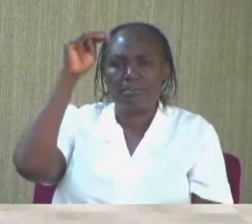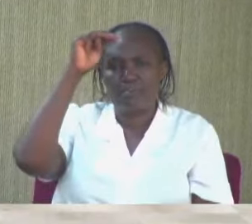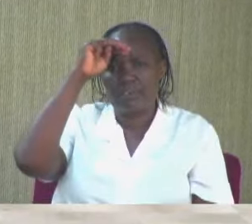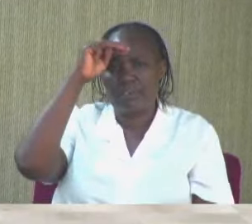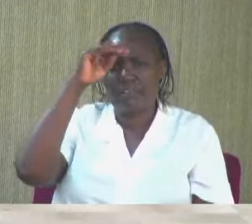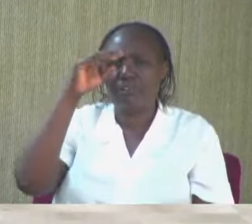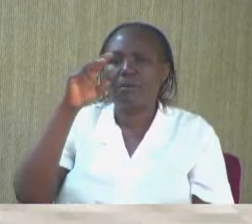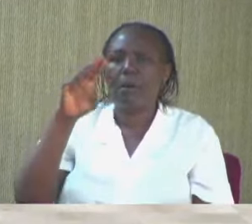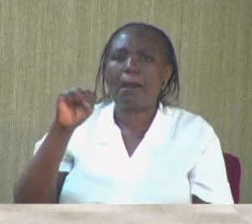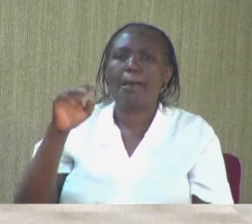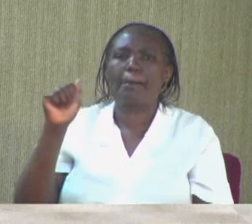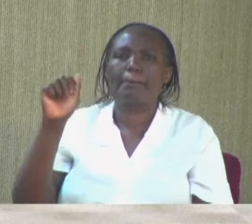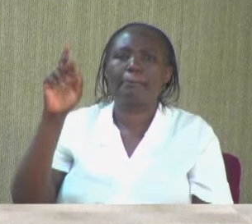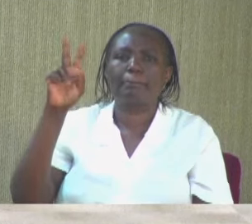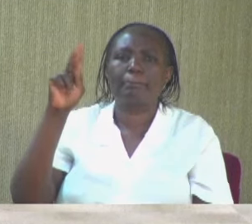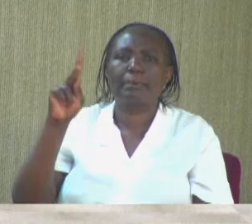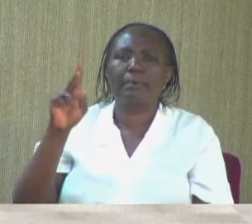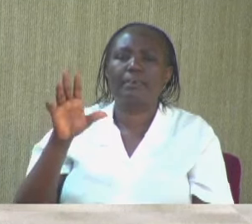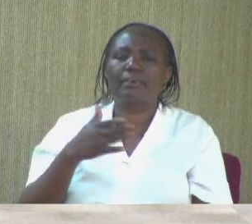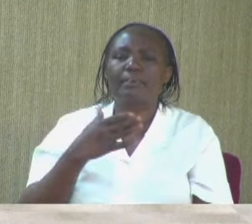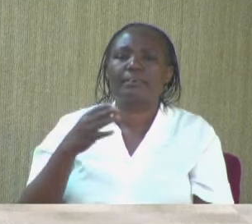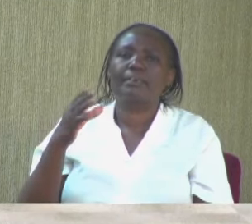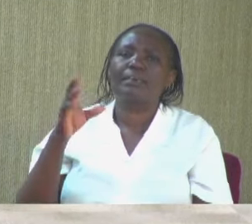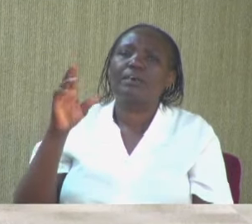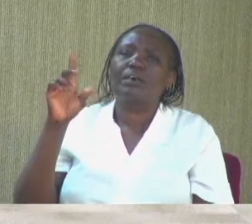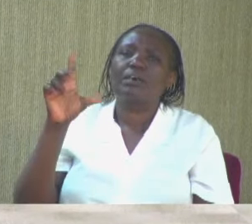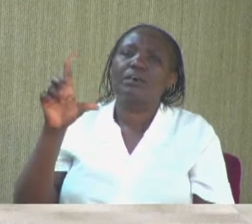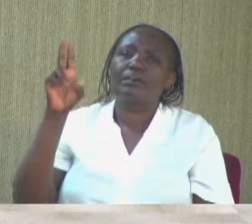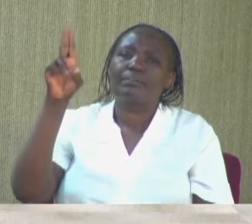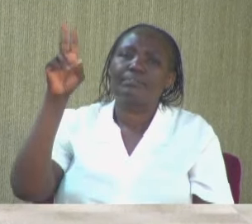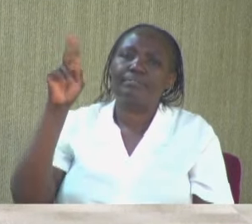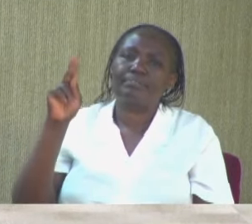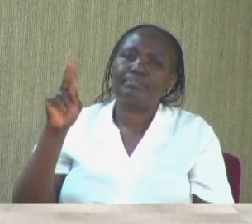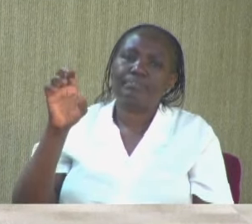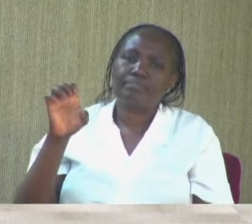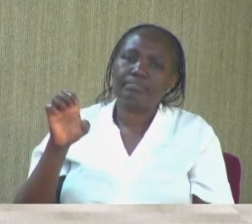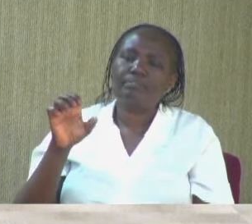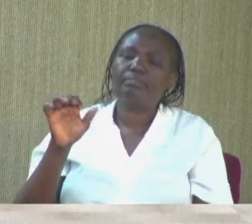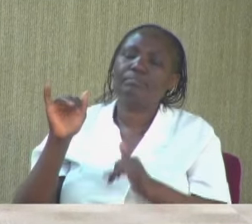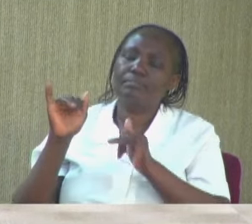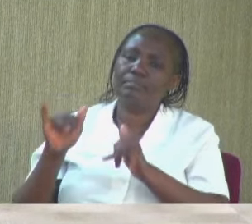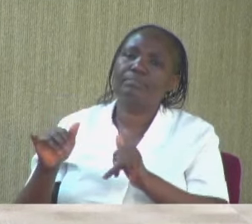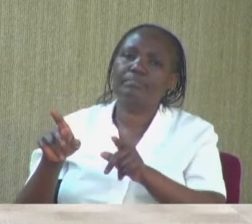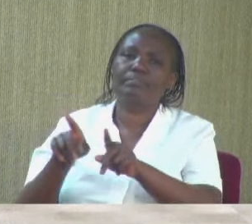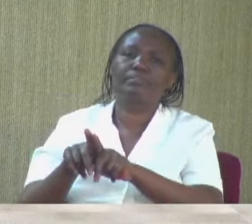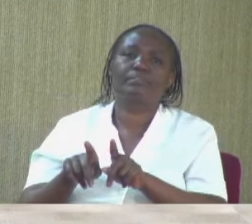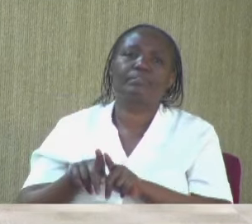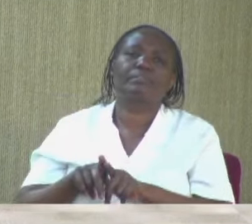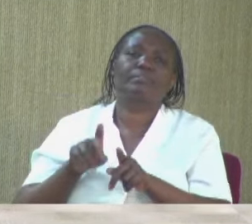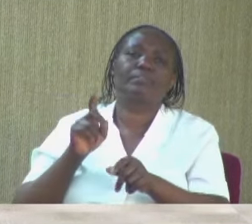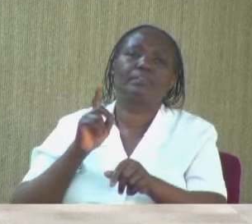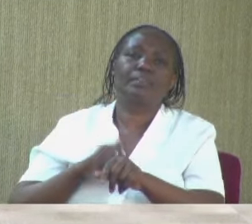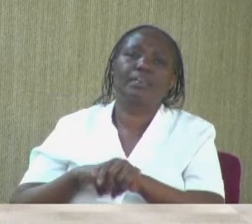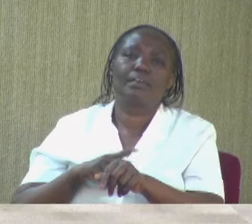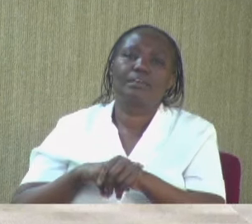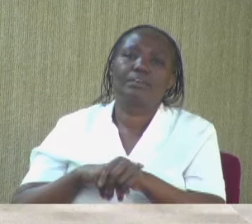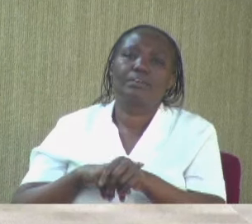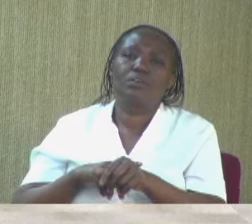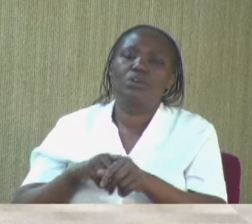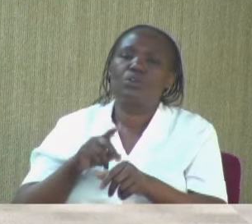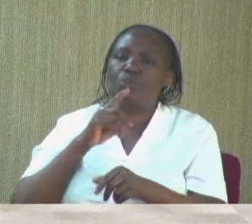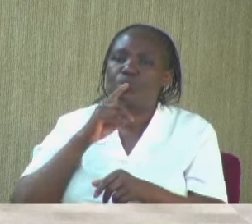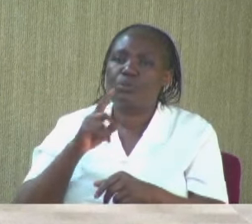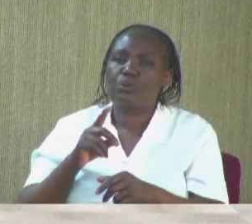Luke, they were contemporaries. They lived during the same time period. And therefore, they should be applying the same ethics